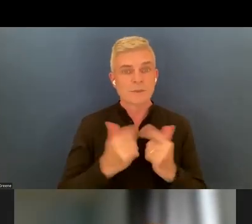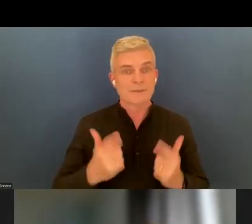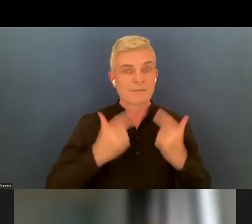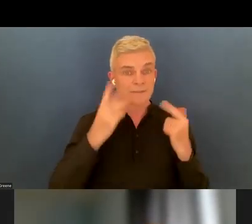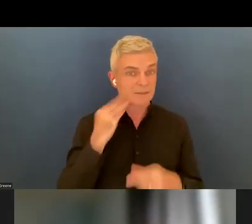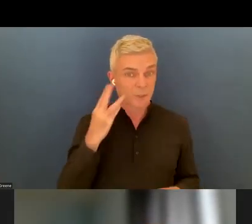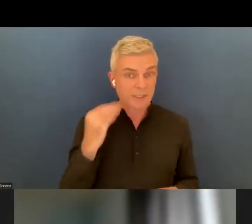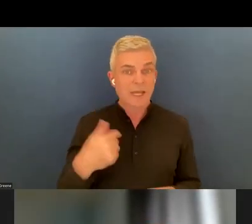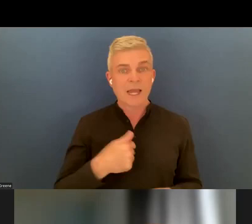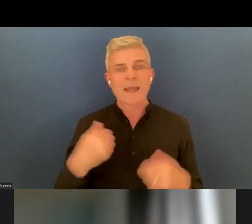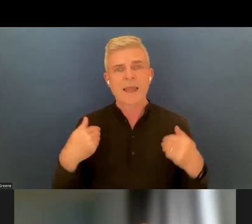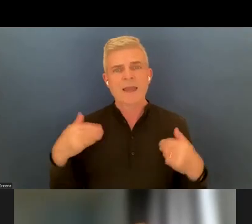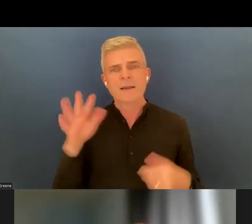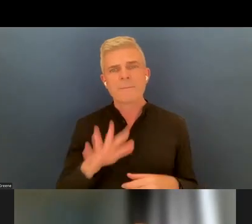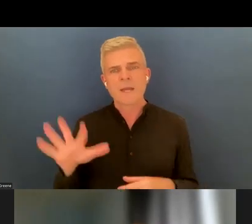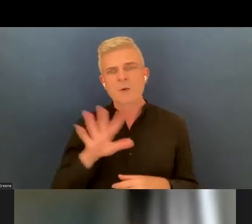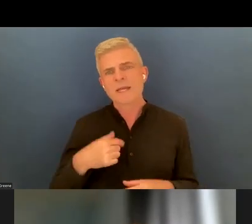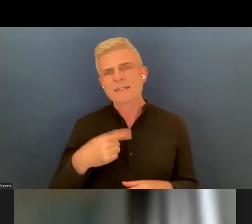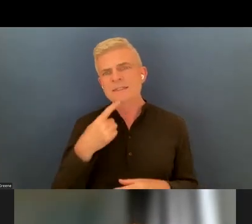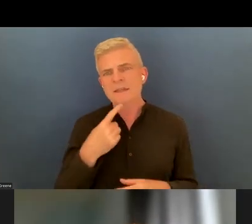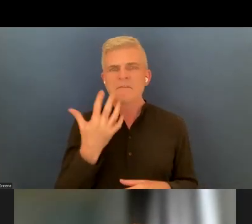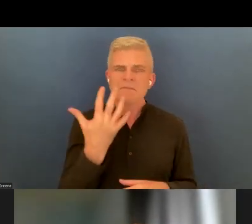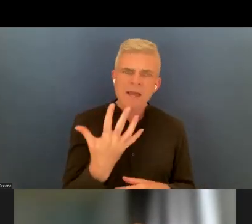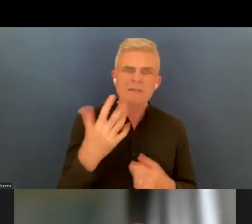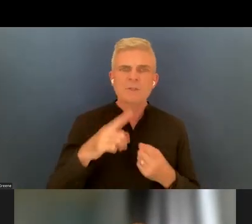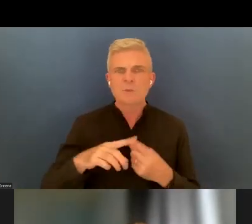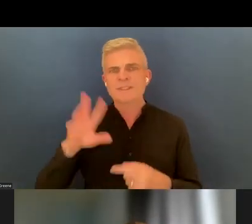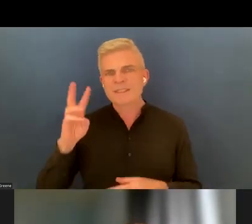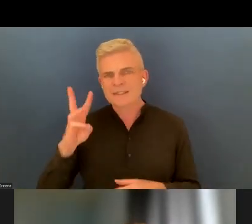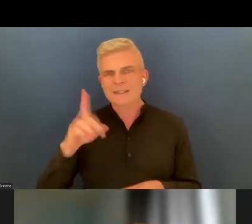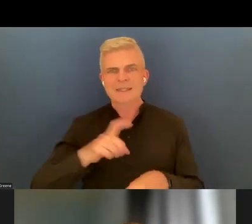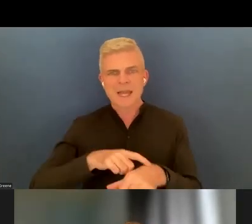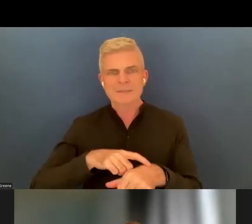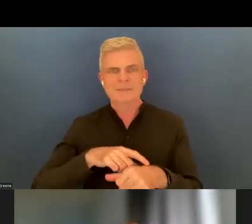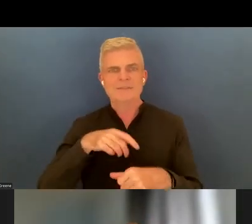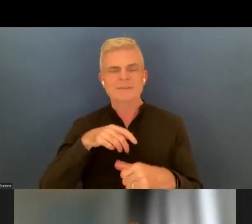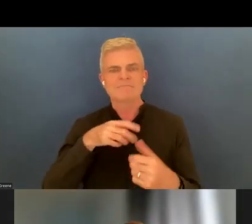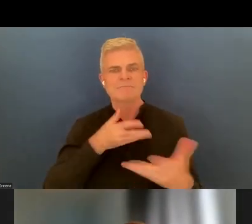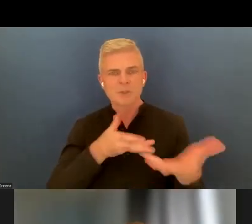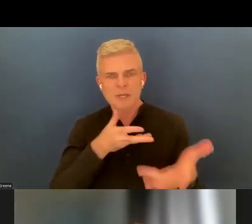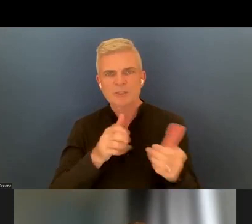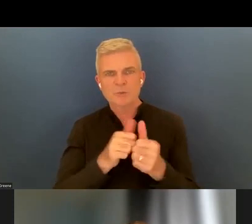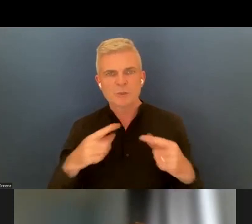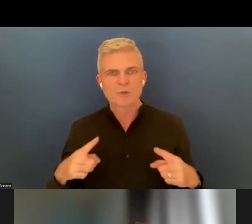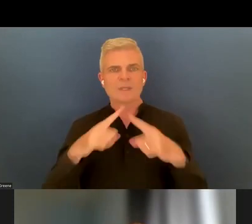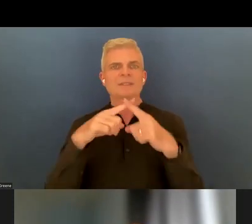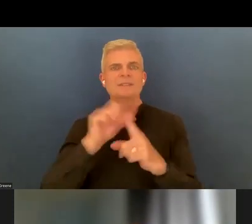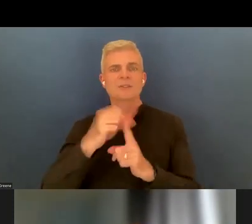about, I would say 5 to 6 interactions in crisis situations. And boy, did I wish I had